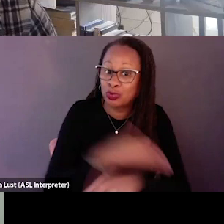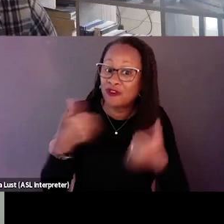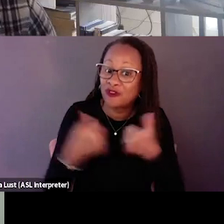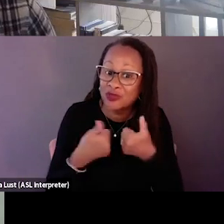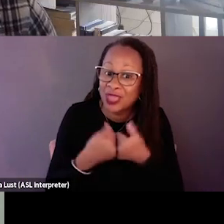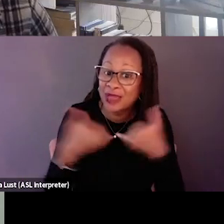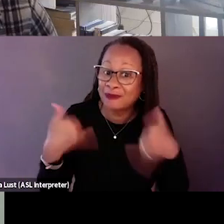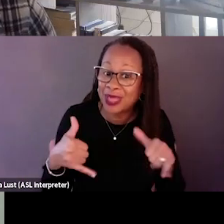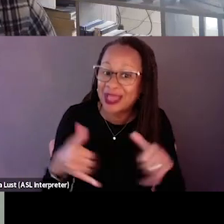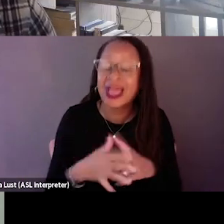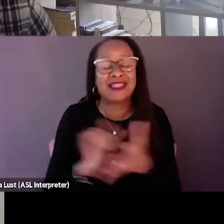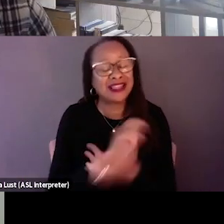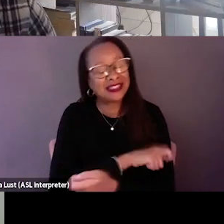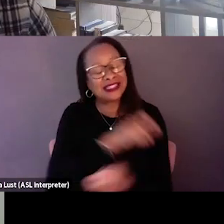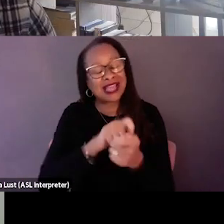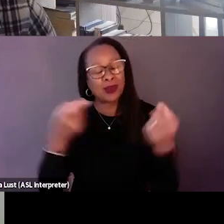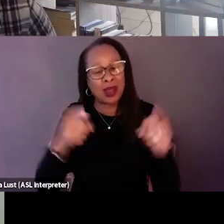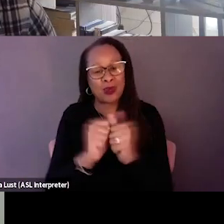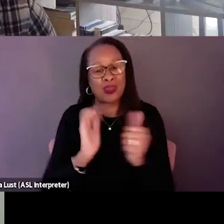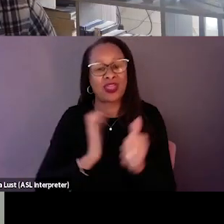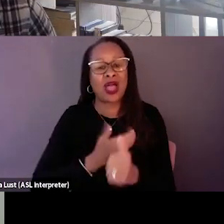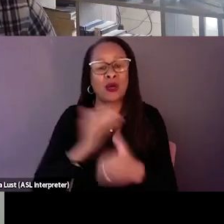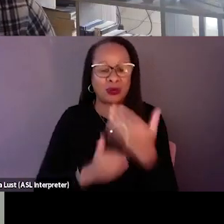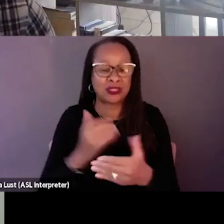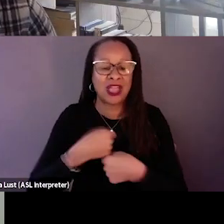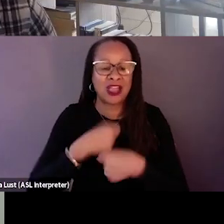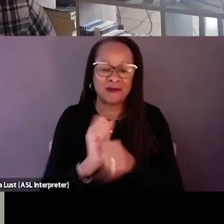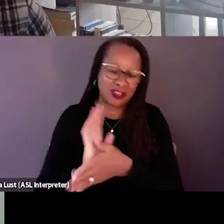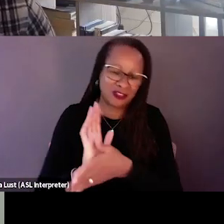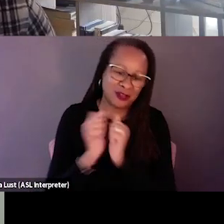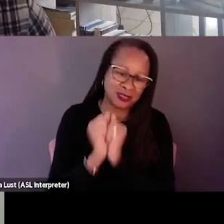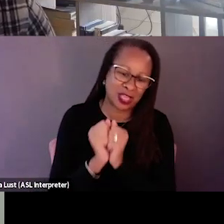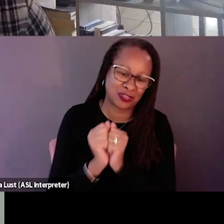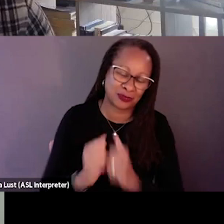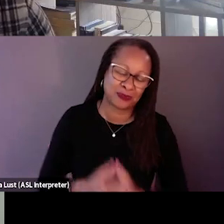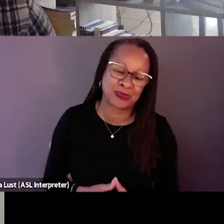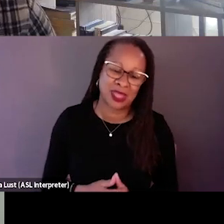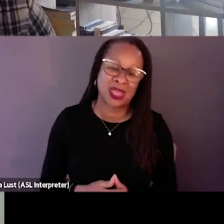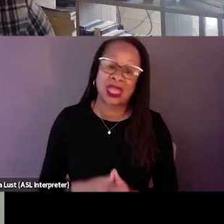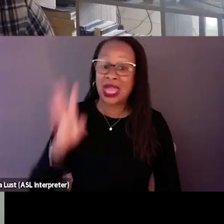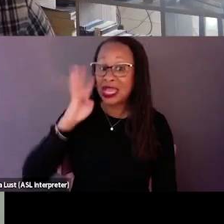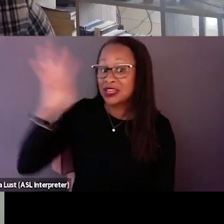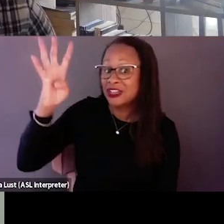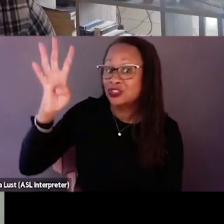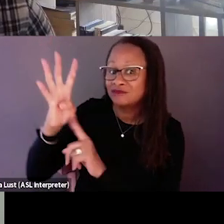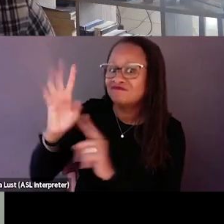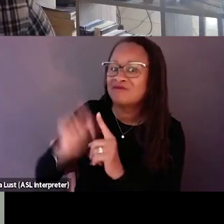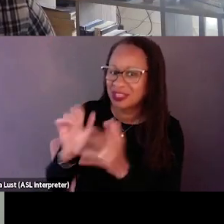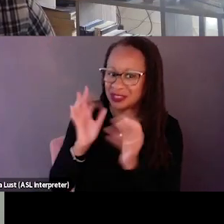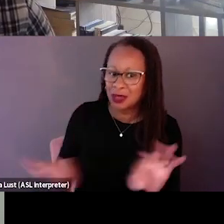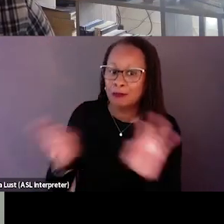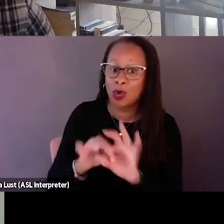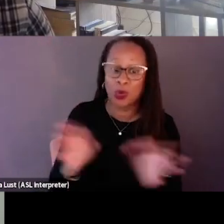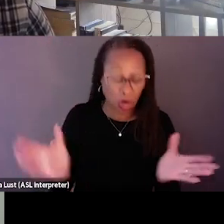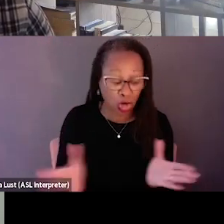exactly what's happening in our process of making a film. So innovation is important. So we encourage each other